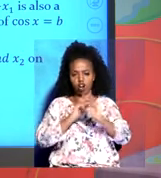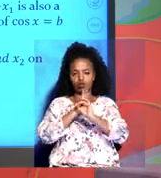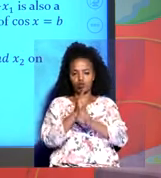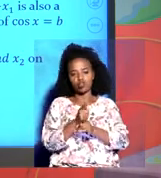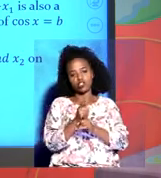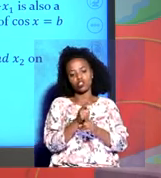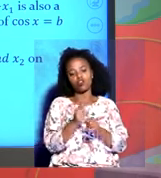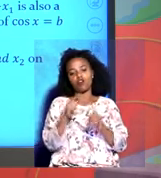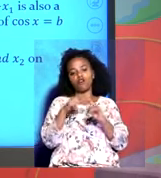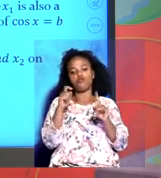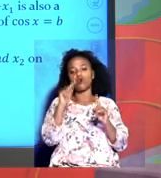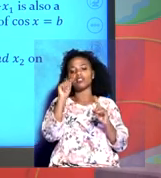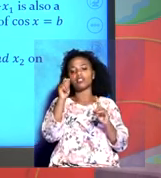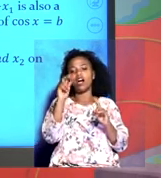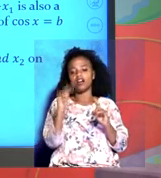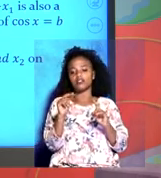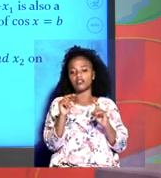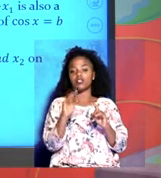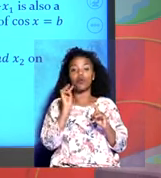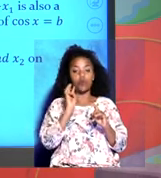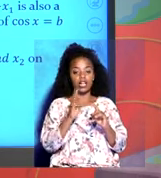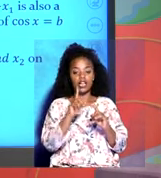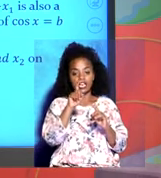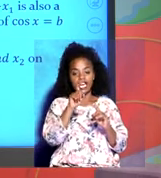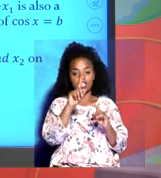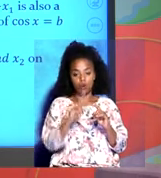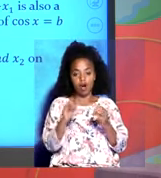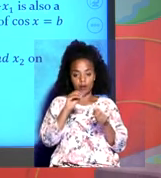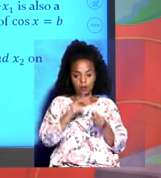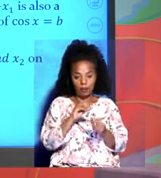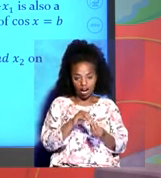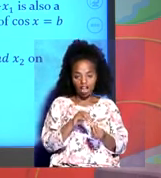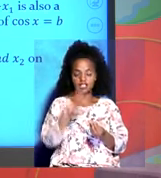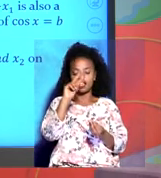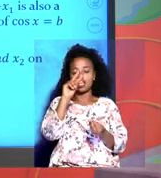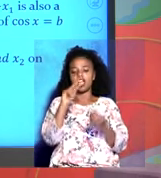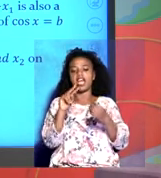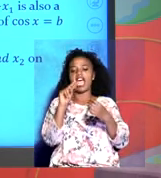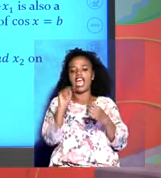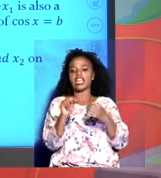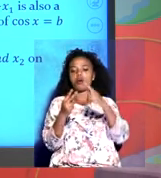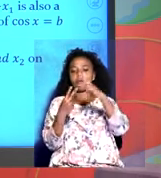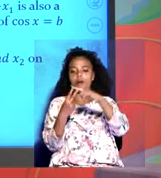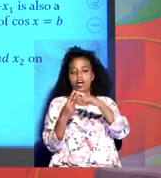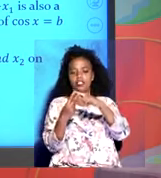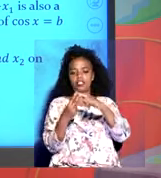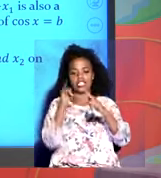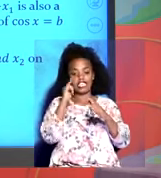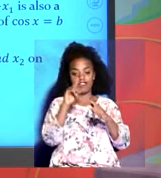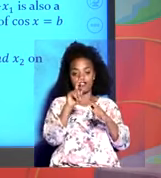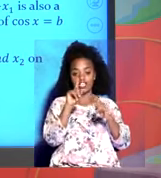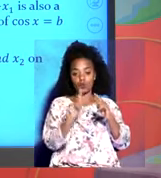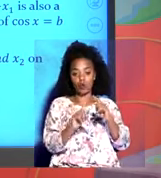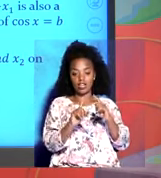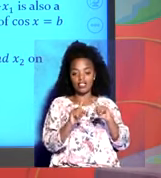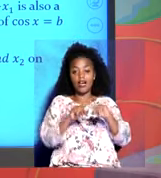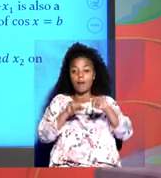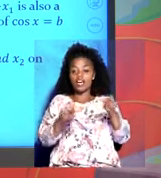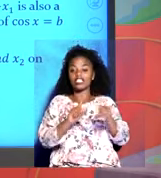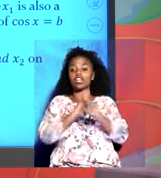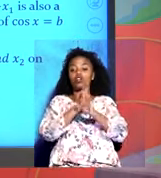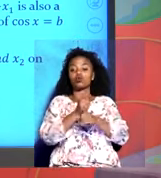for the tangent function will be x1 plus a multiple of n pi. If x1 is a particular solution